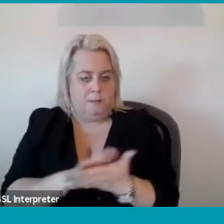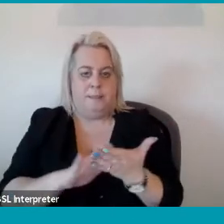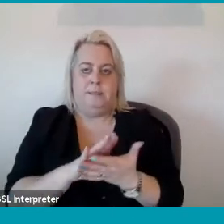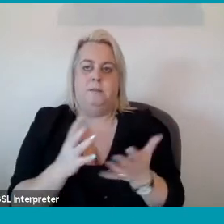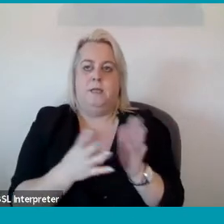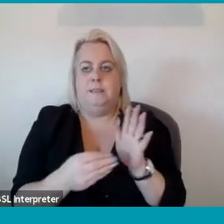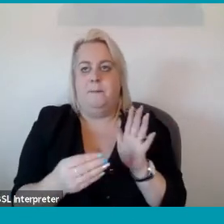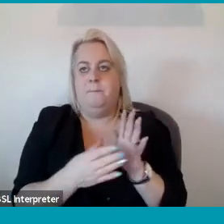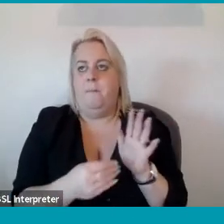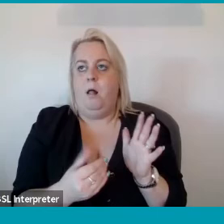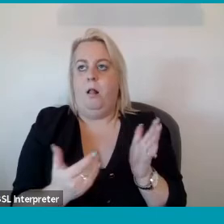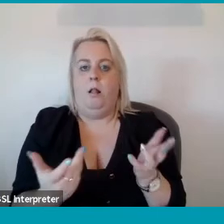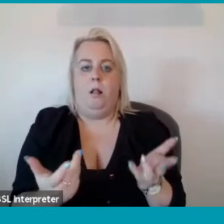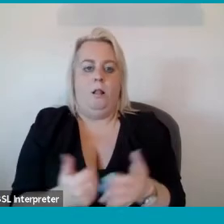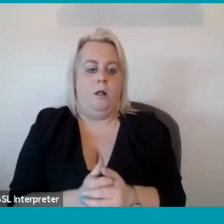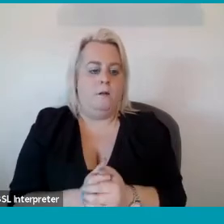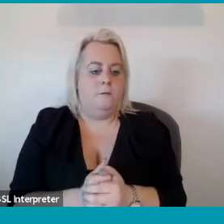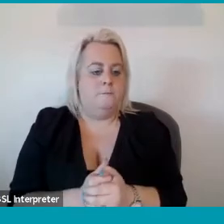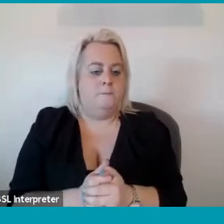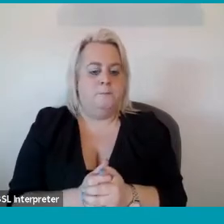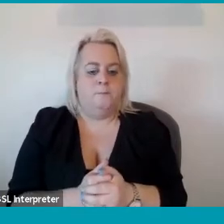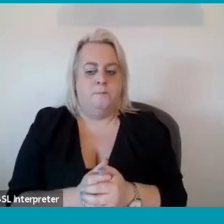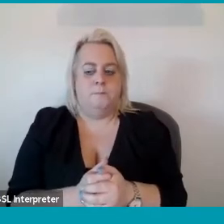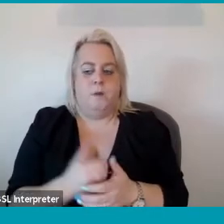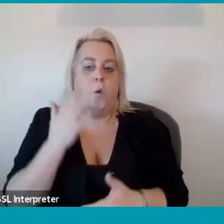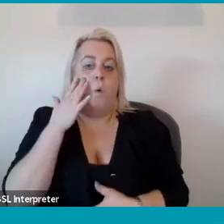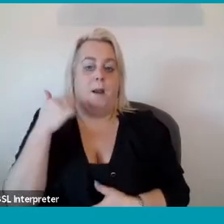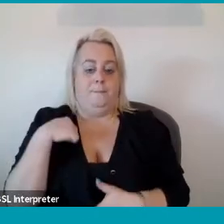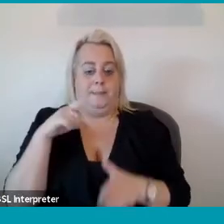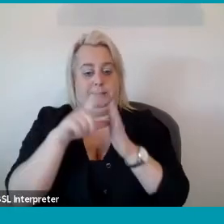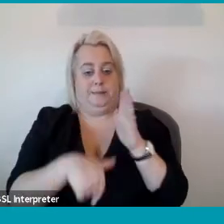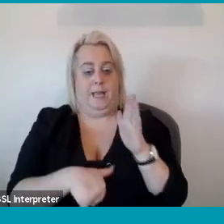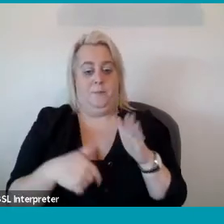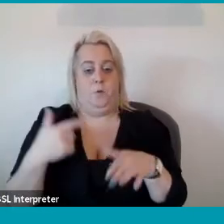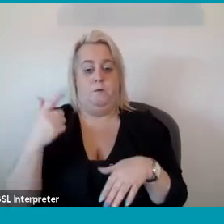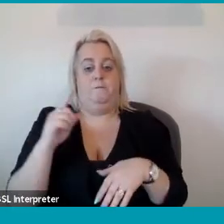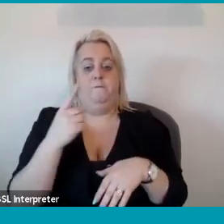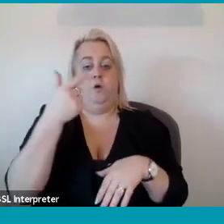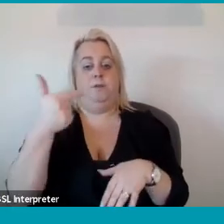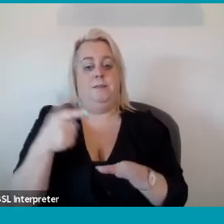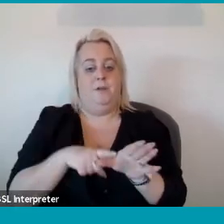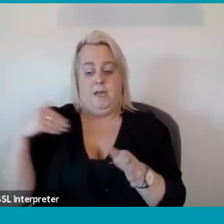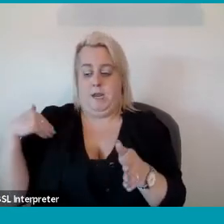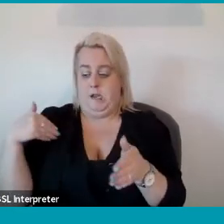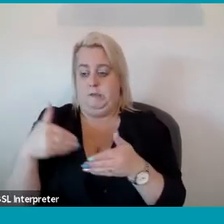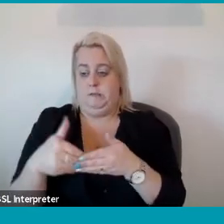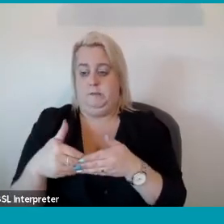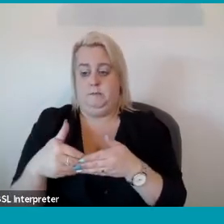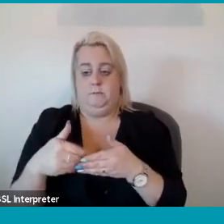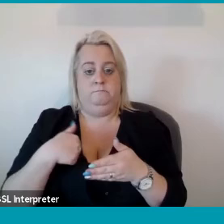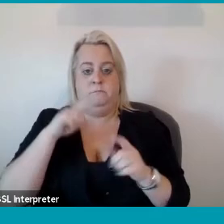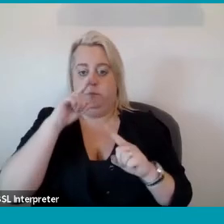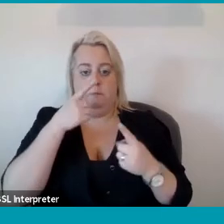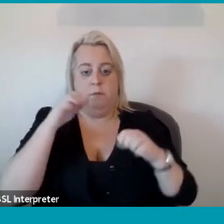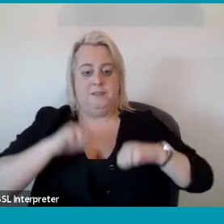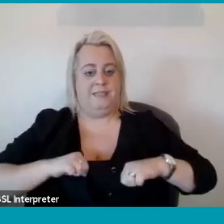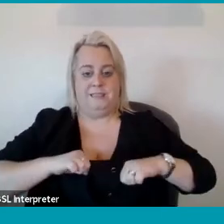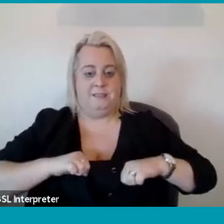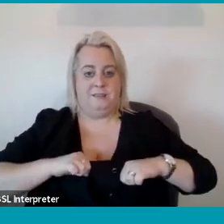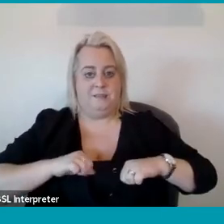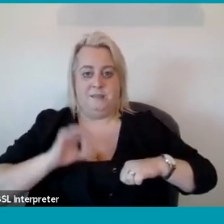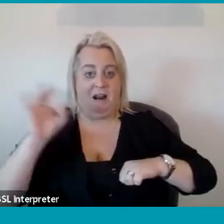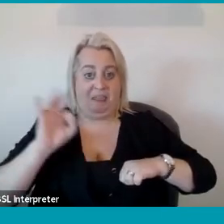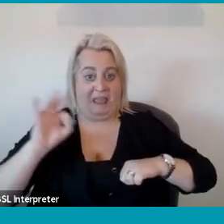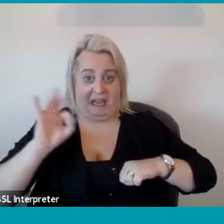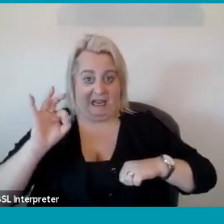example, for the first 7 years when I was disabled, I wasn't able to sit at all. I either had to